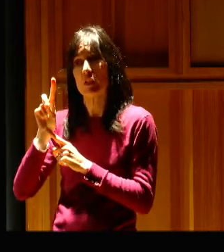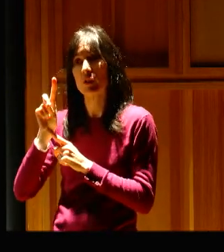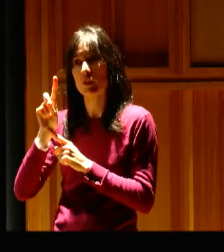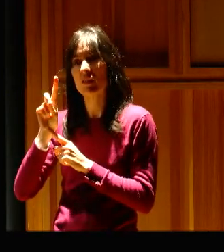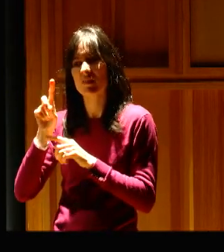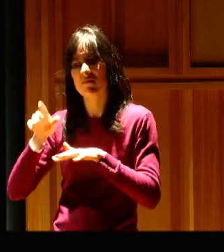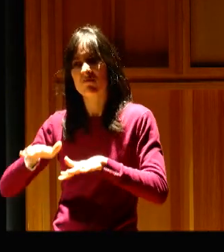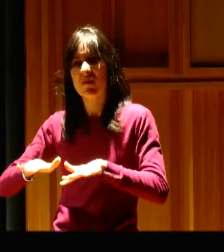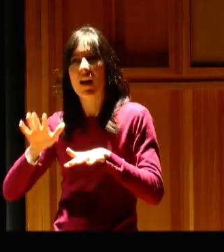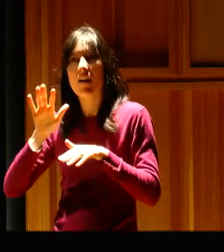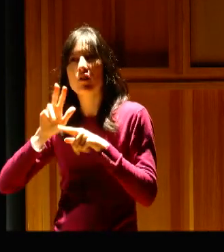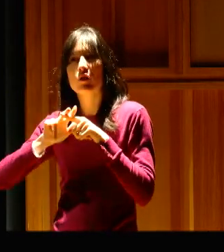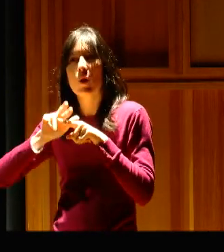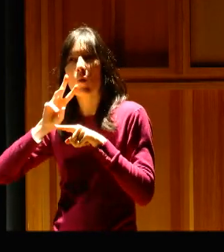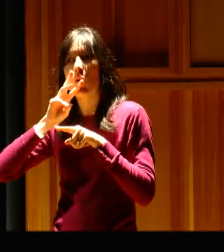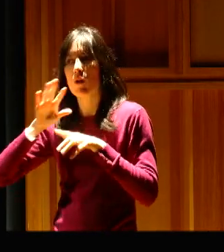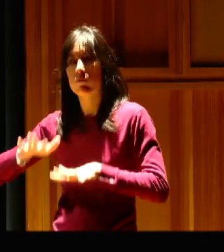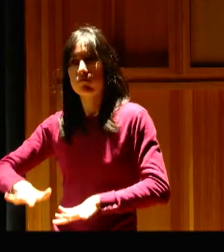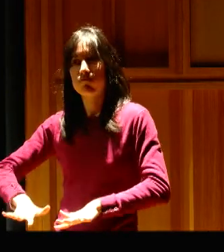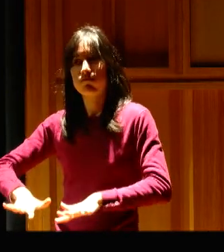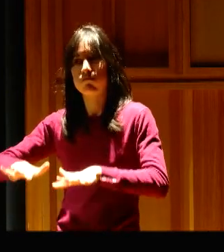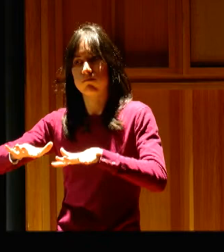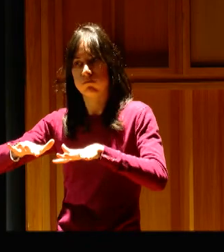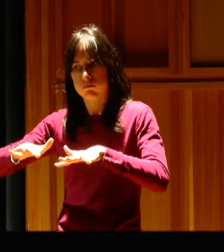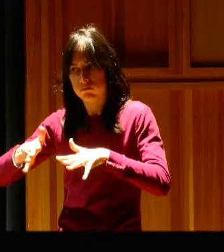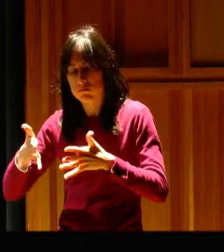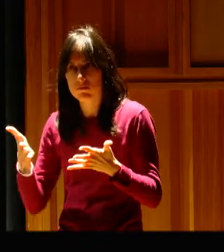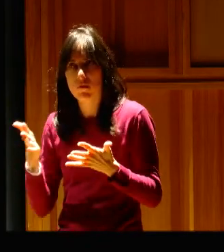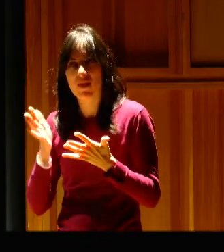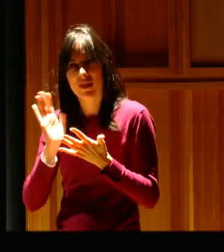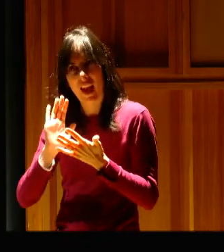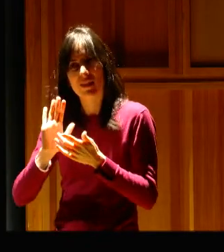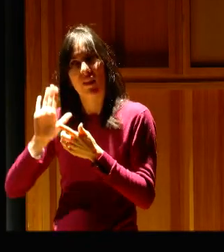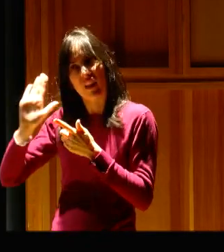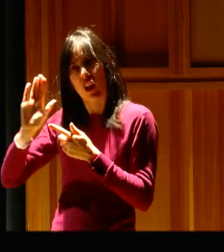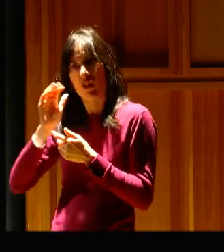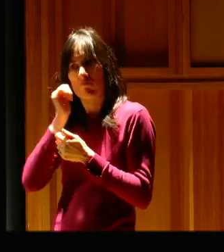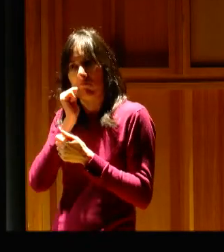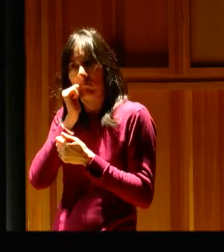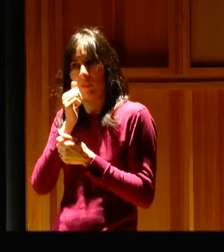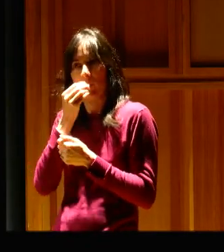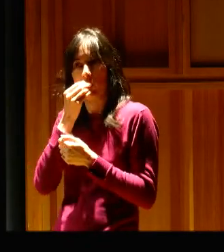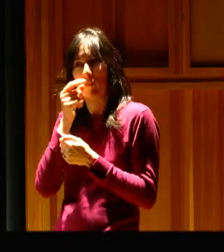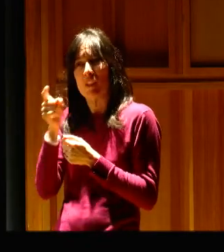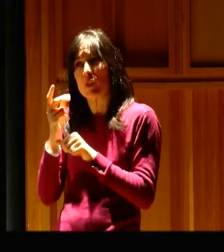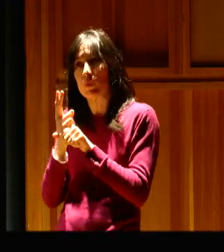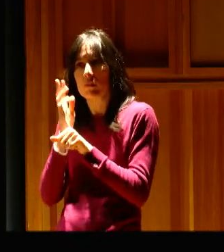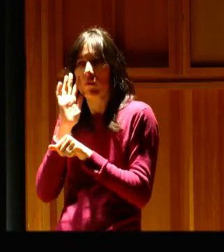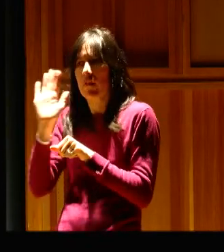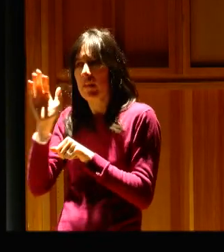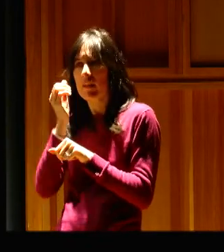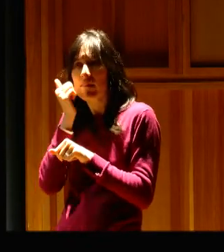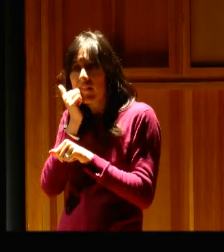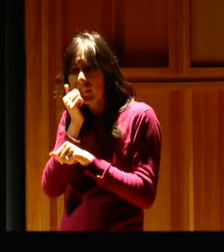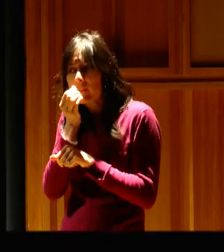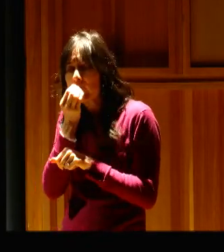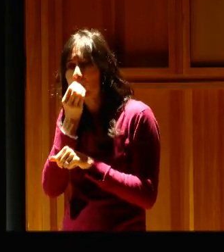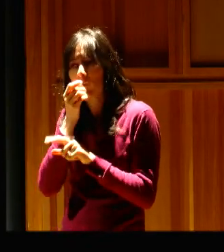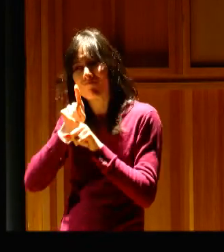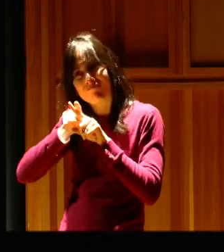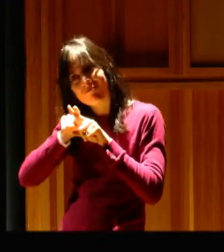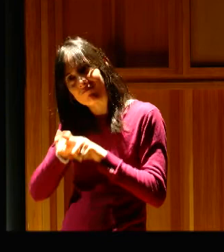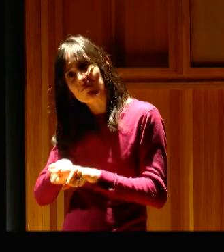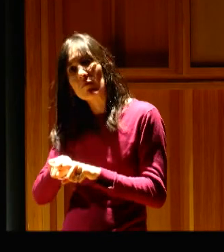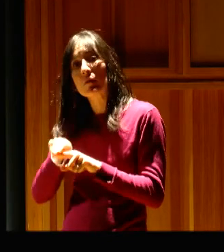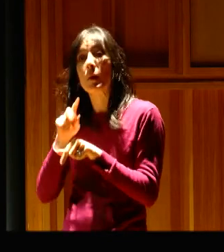water, killing this staple cultural food that is not only used for everyday meals, but